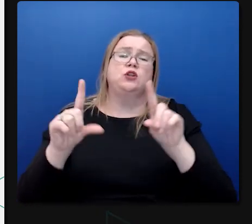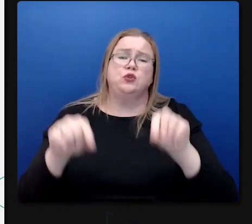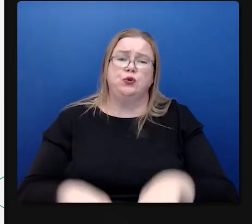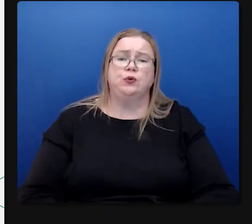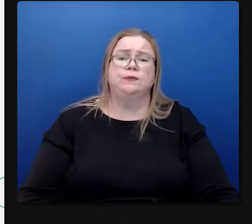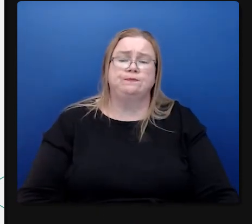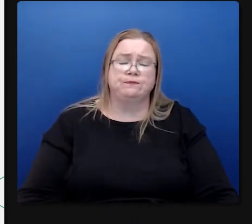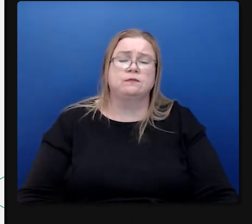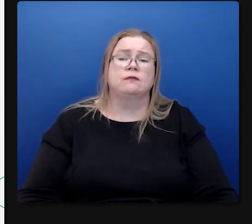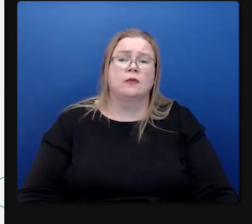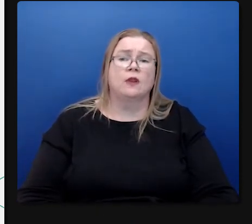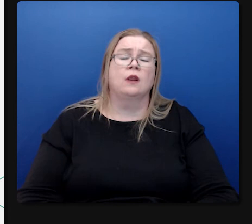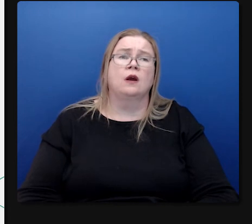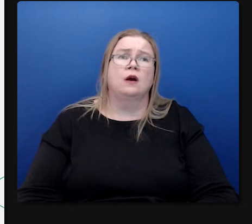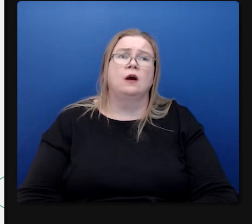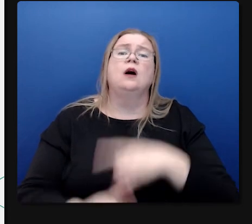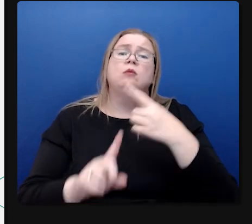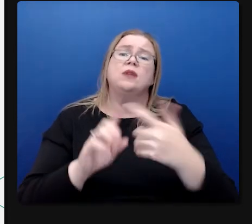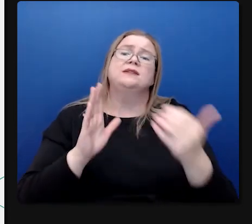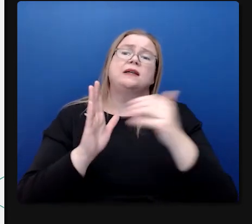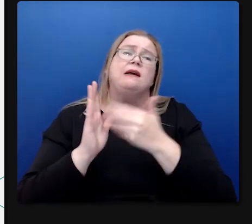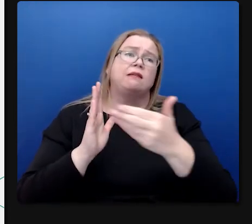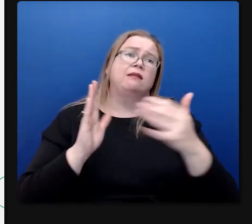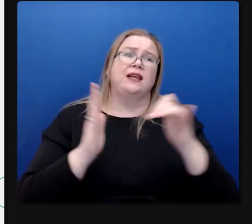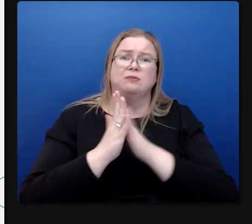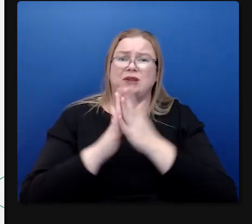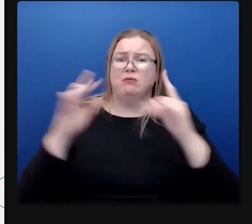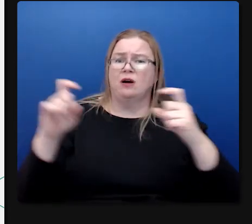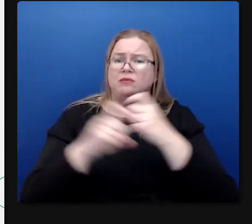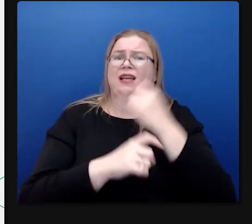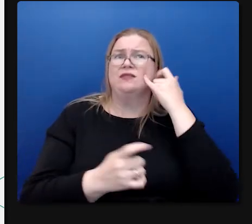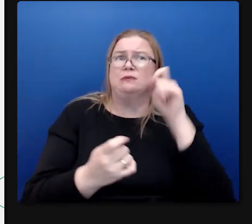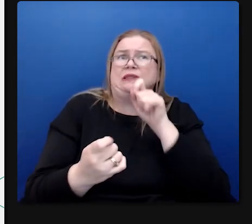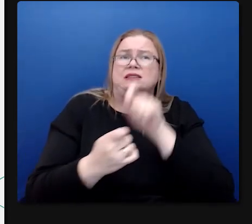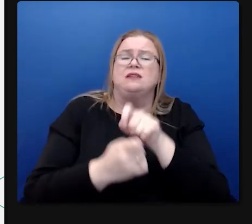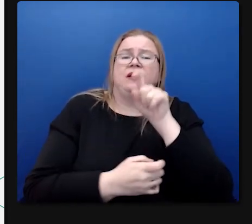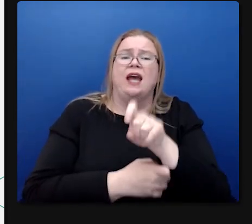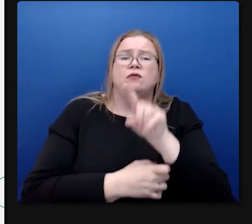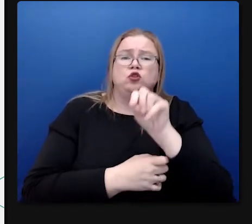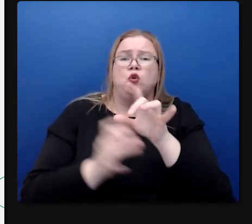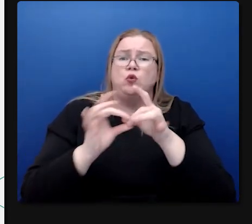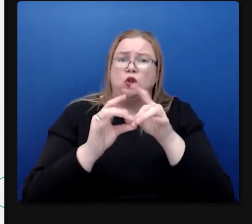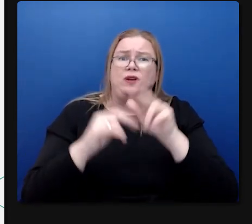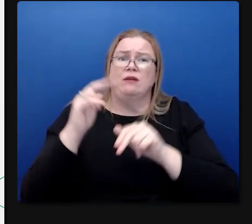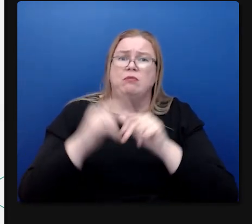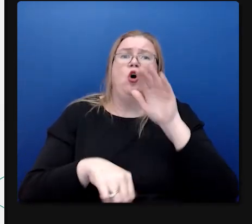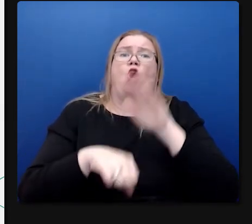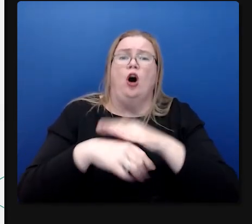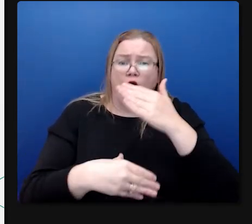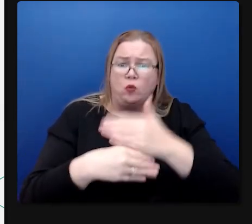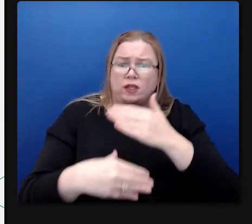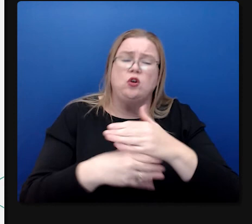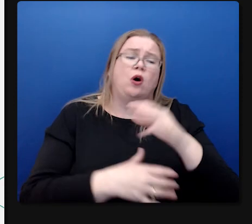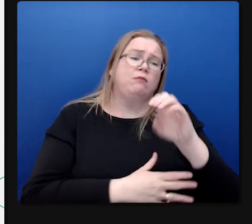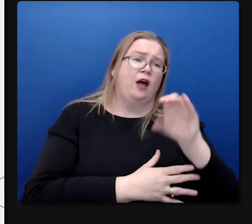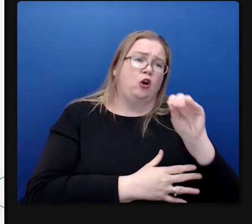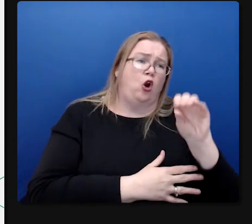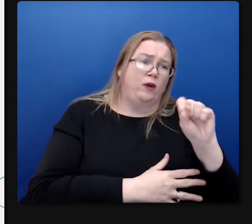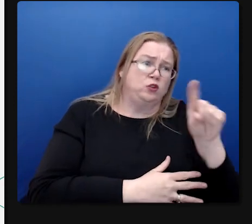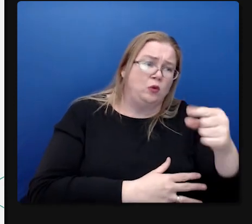do. And also, again, things that complicated if you specifically need to do Unity builds on Windows or